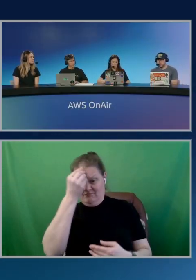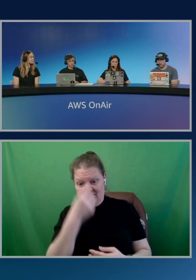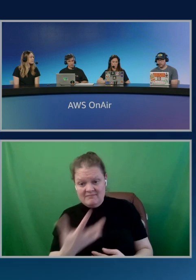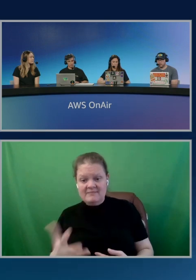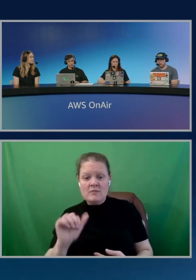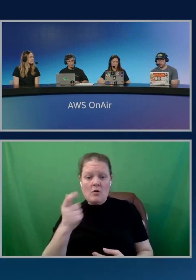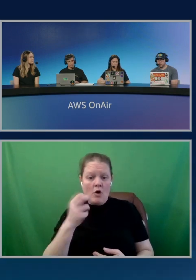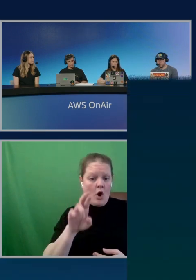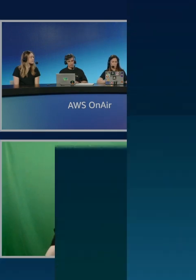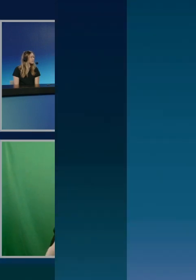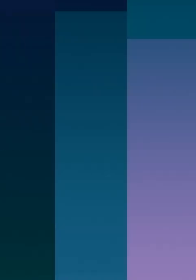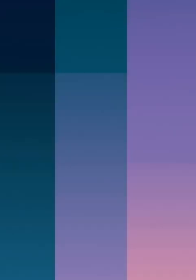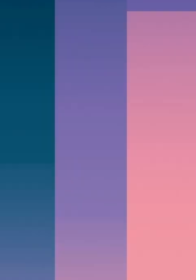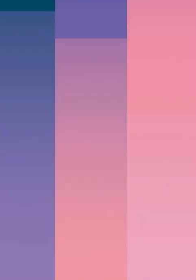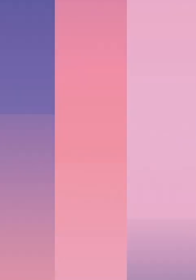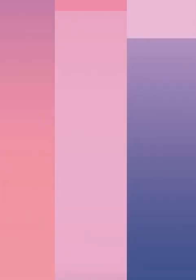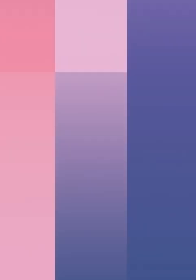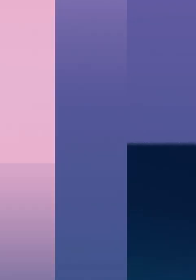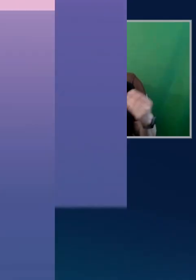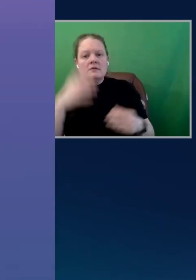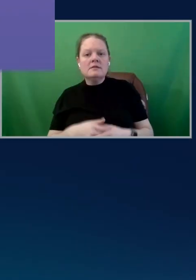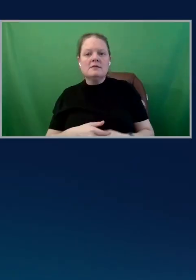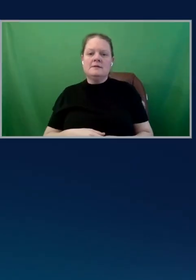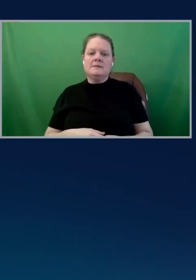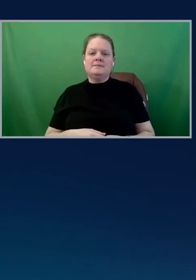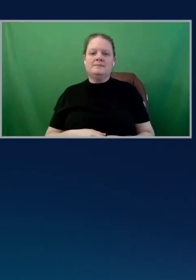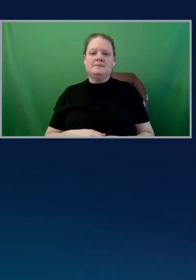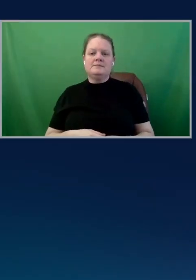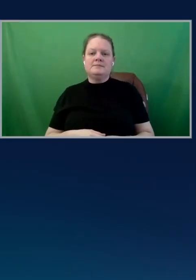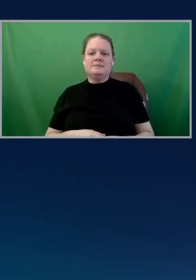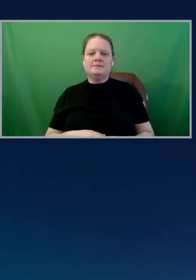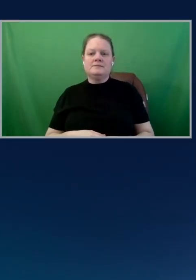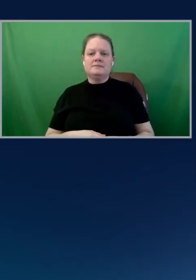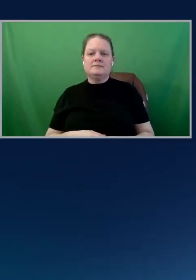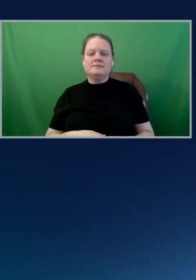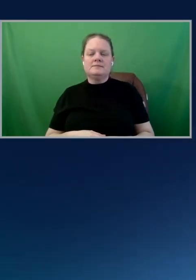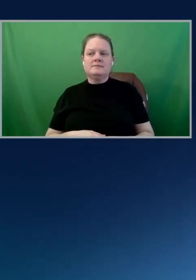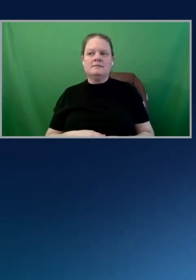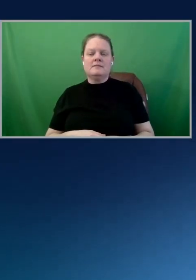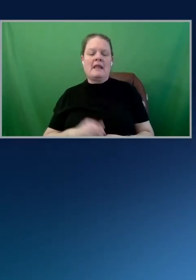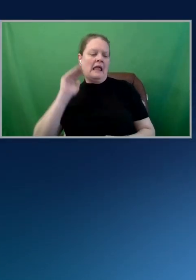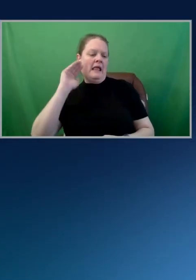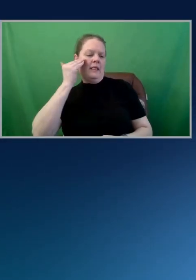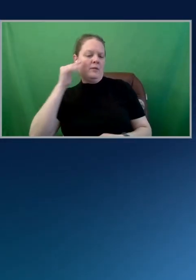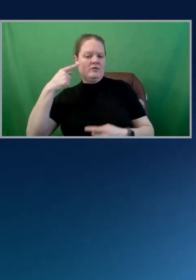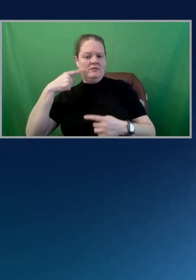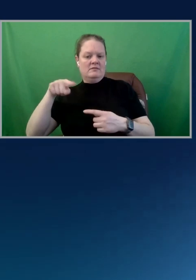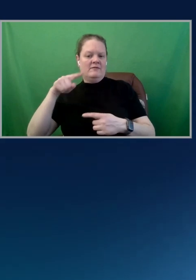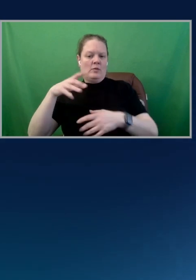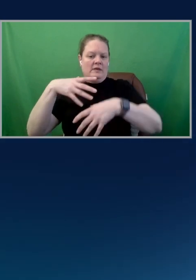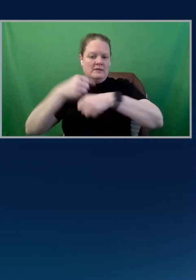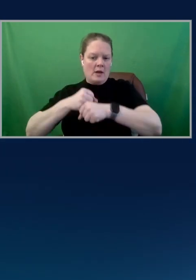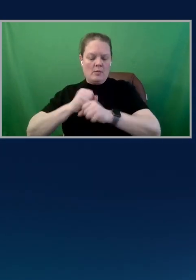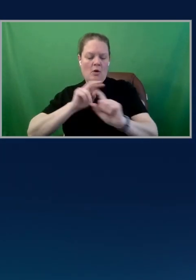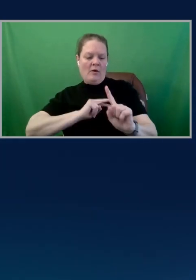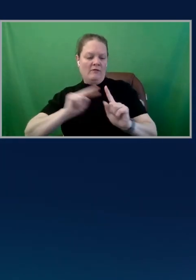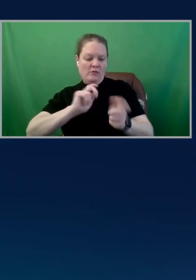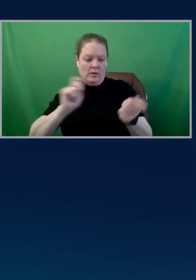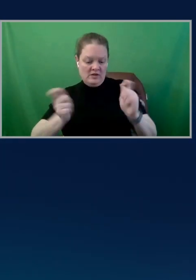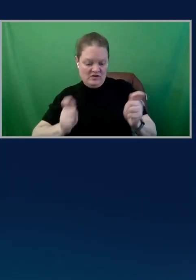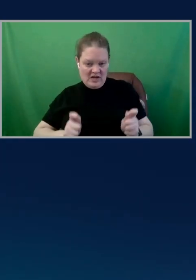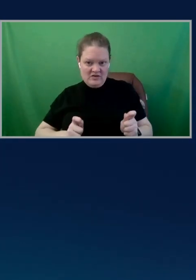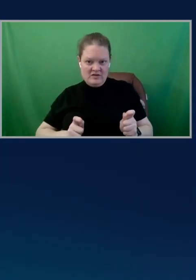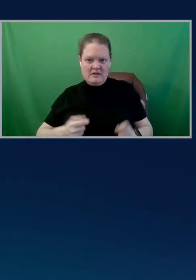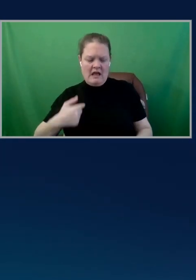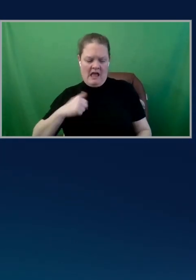but, you know, the appearance of a summary, the appearance of viewing the changes. I'm not just going to